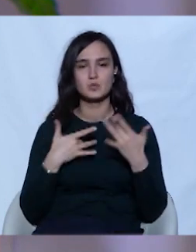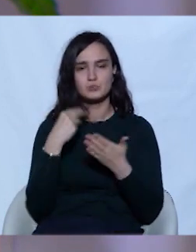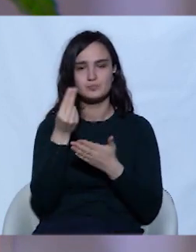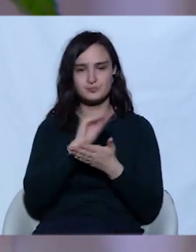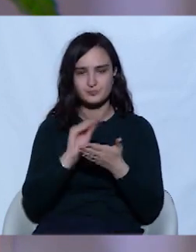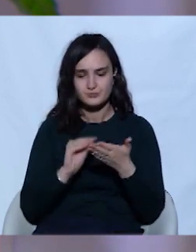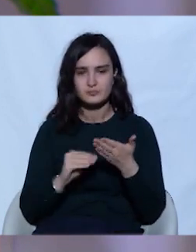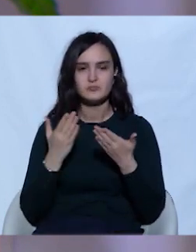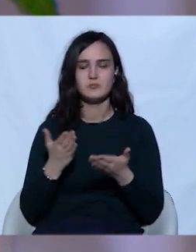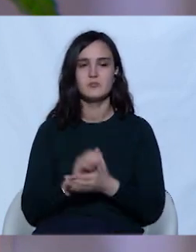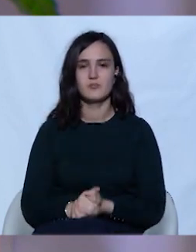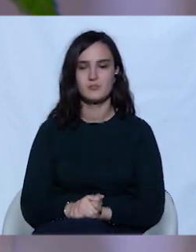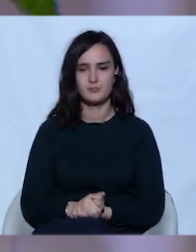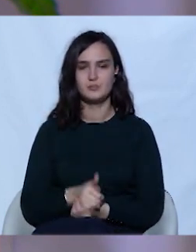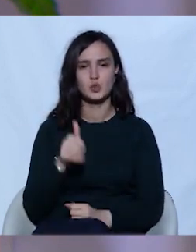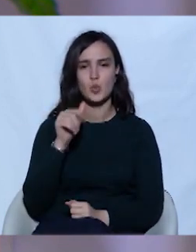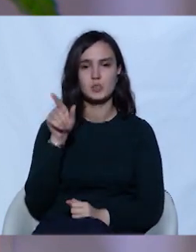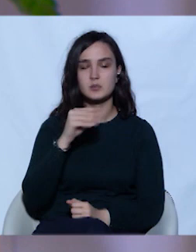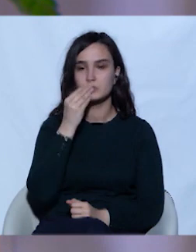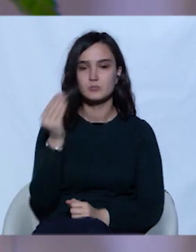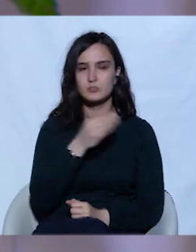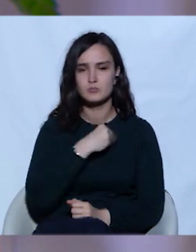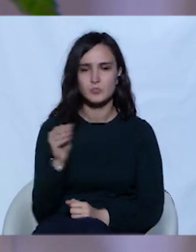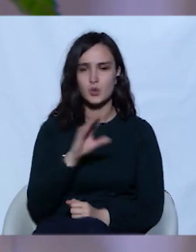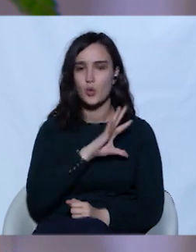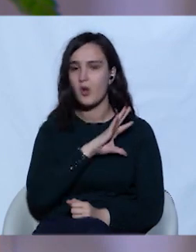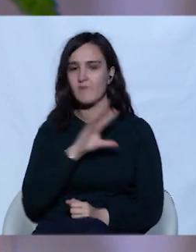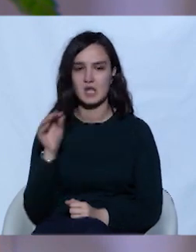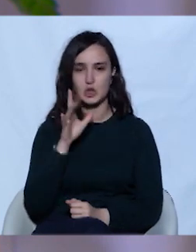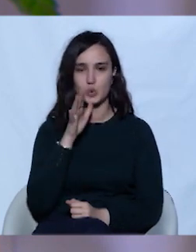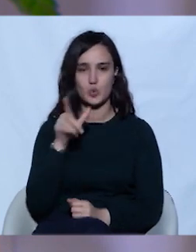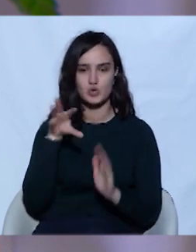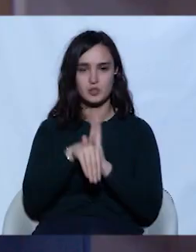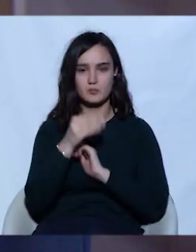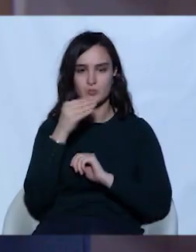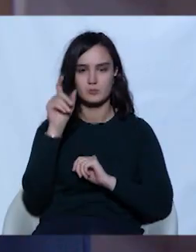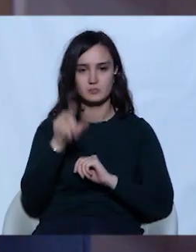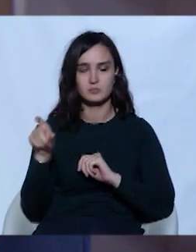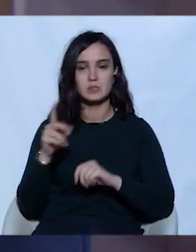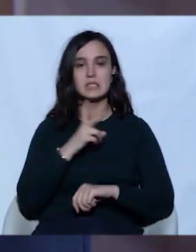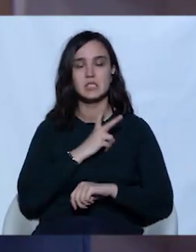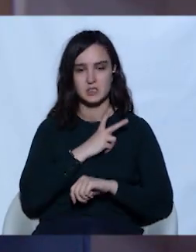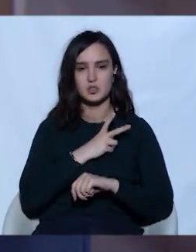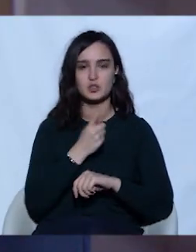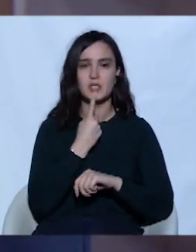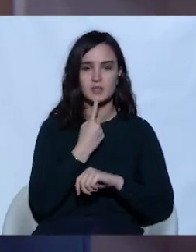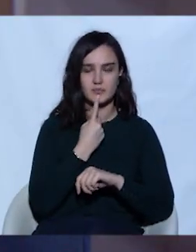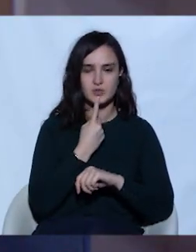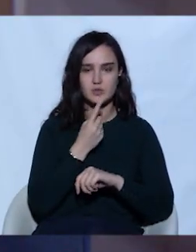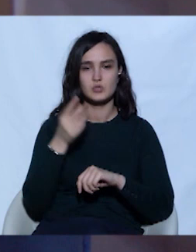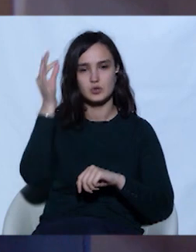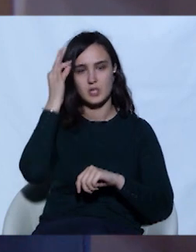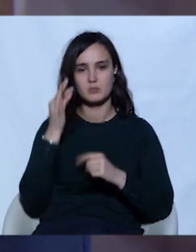hundreds of film adaptations and TV adaptations of her books now. That's true. And all of her